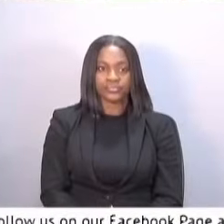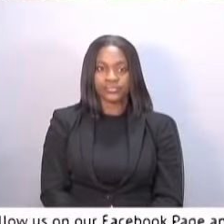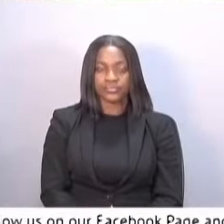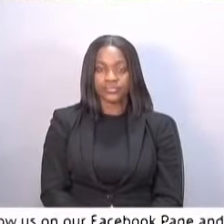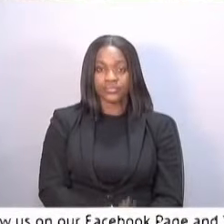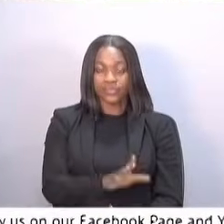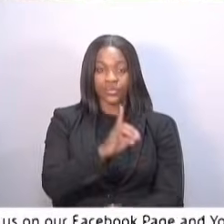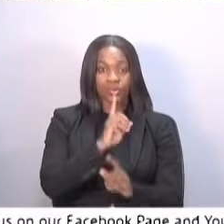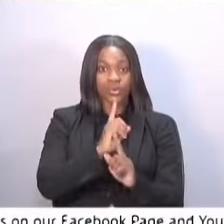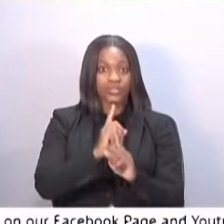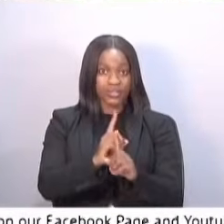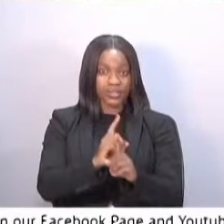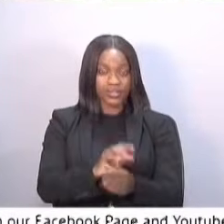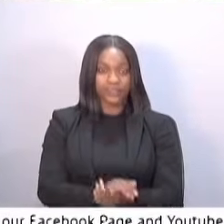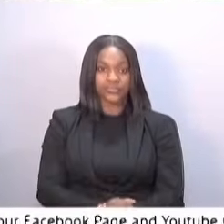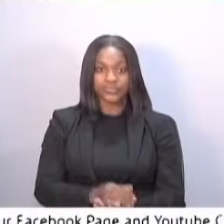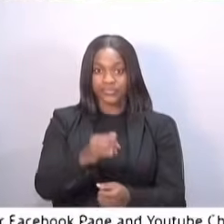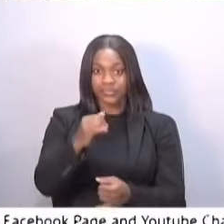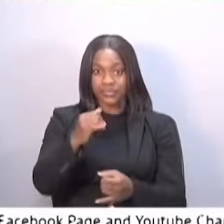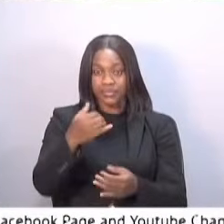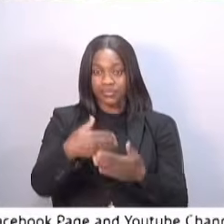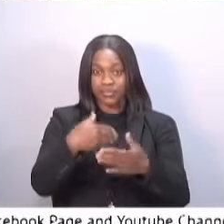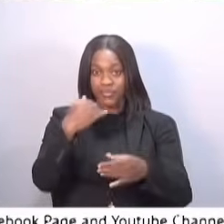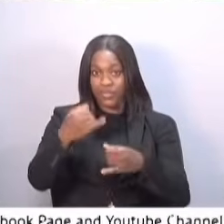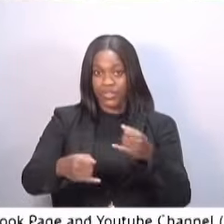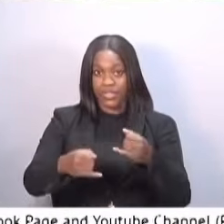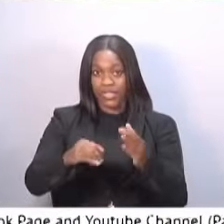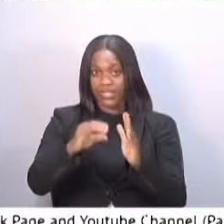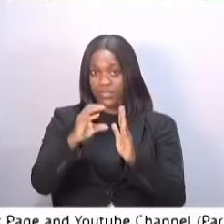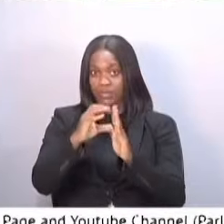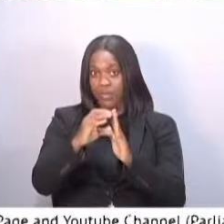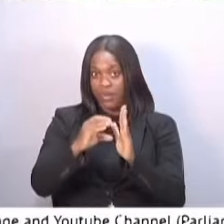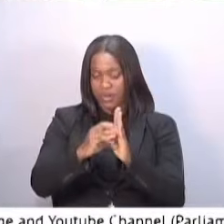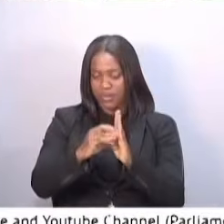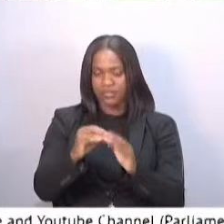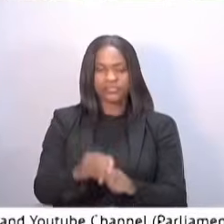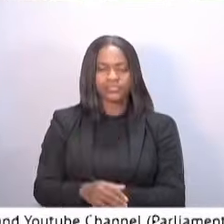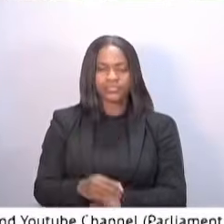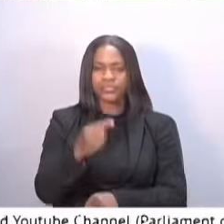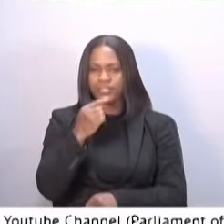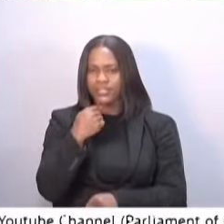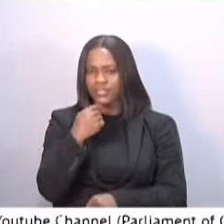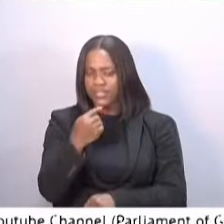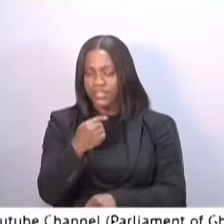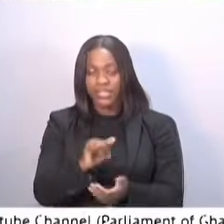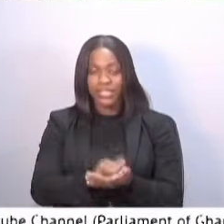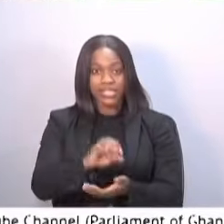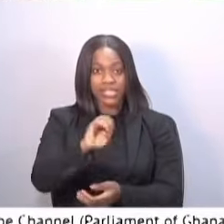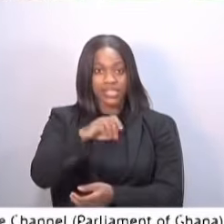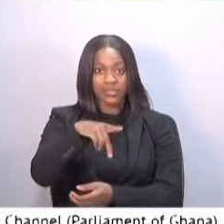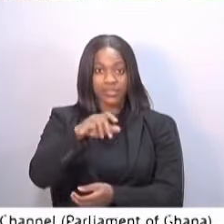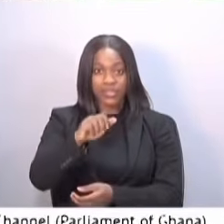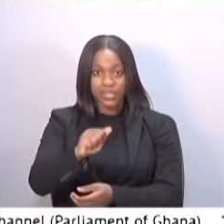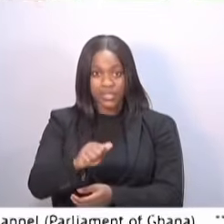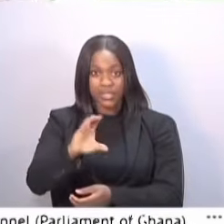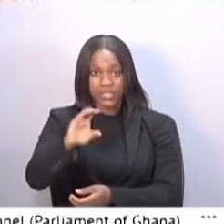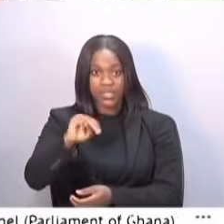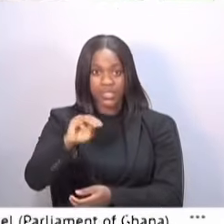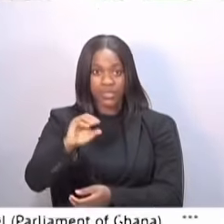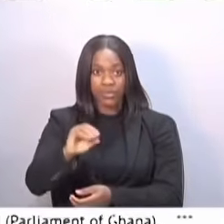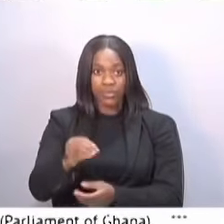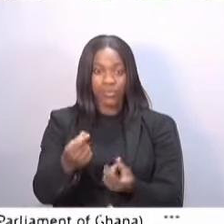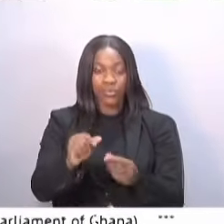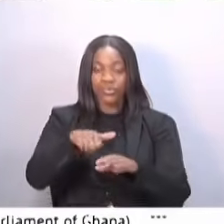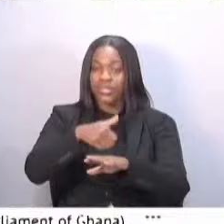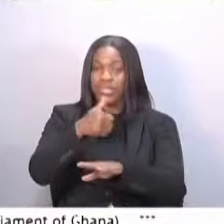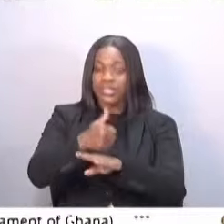your answer, the last but one paragraph, you've indicated that the EPA CMO has